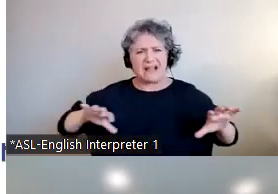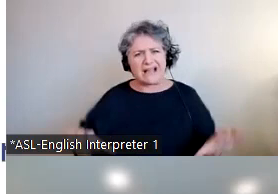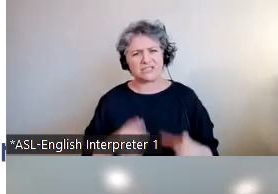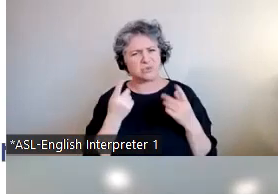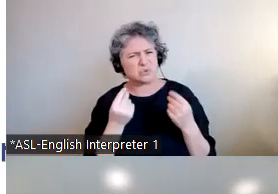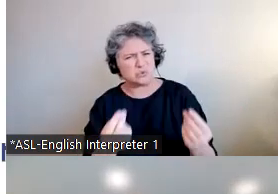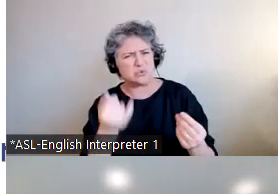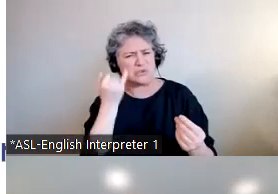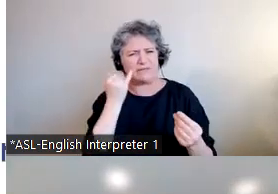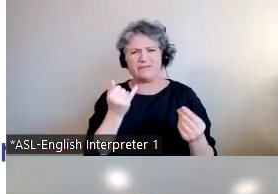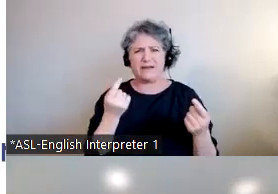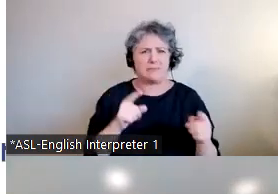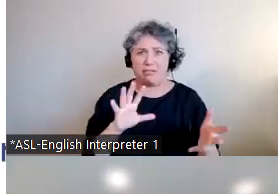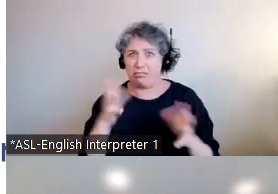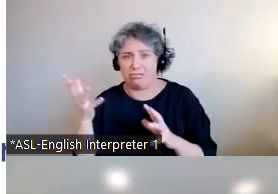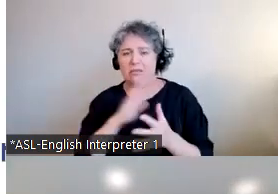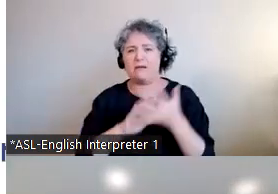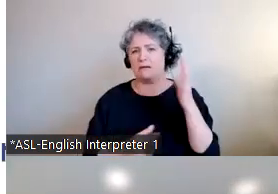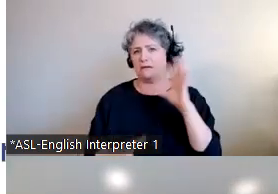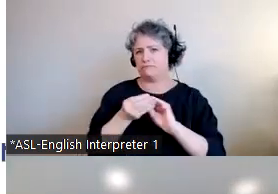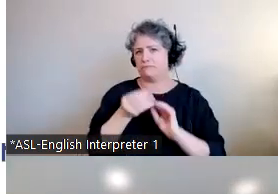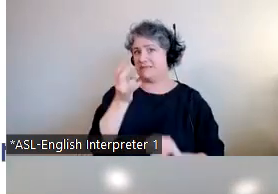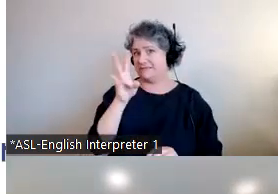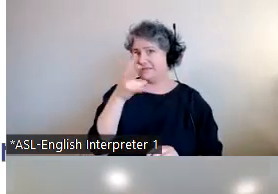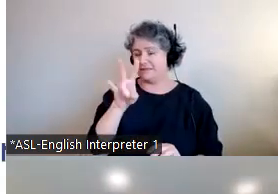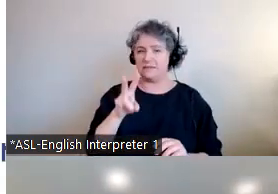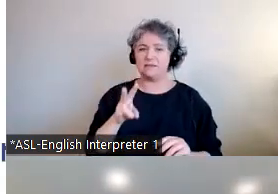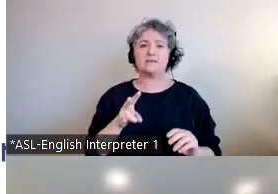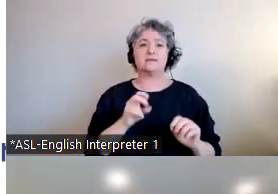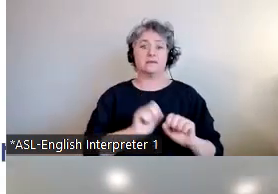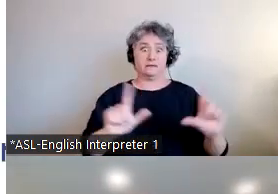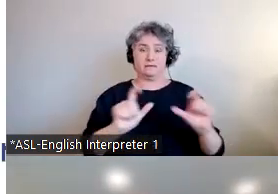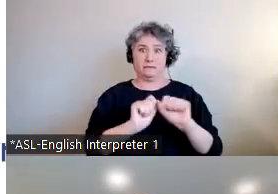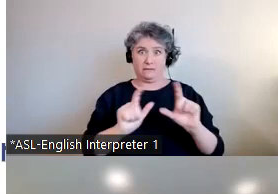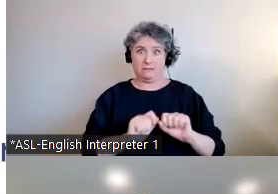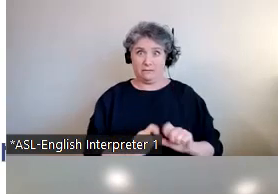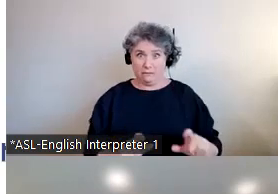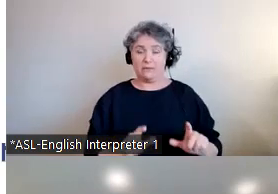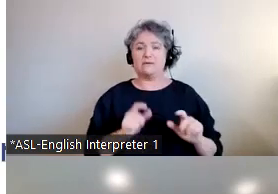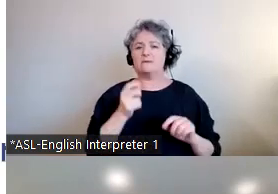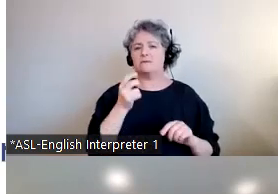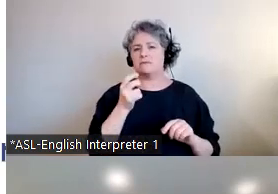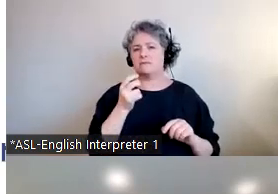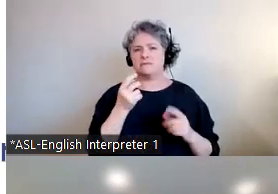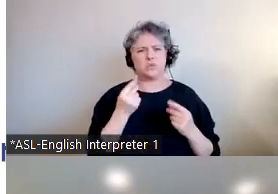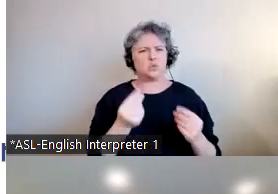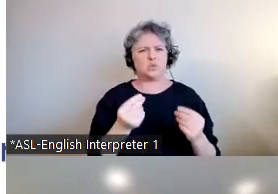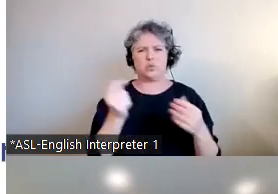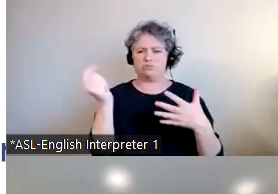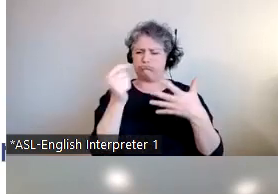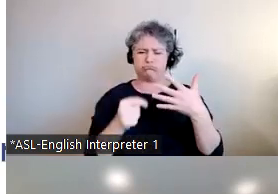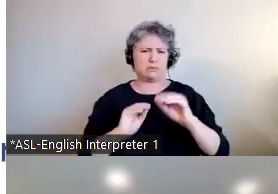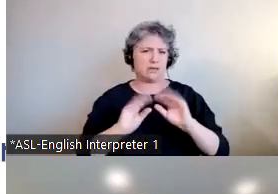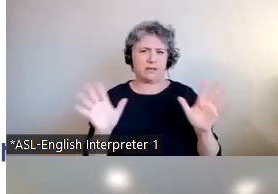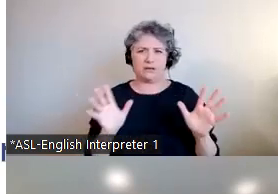taken, literally outlined step by step to address or avoid a legal issue. We offer the same on our French